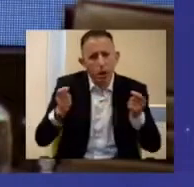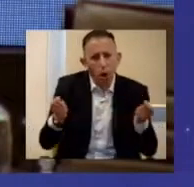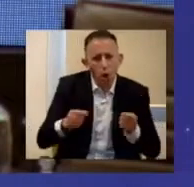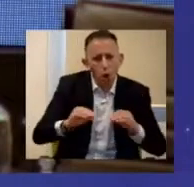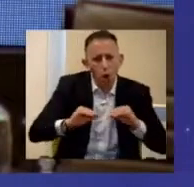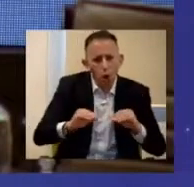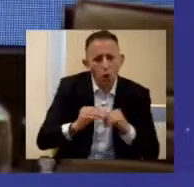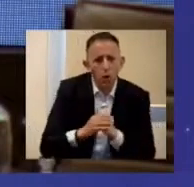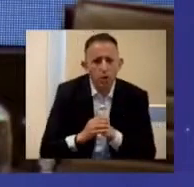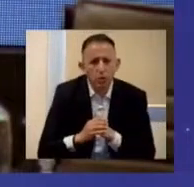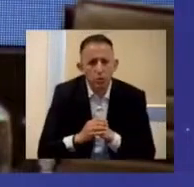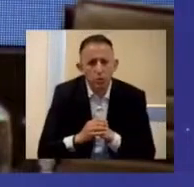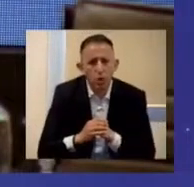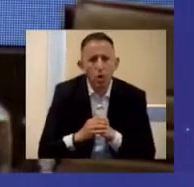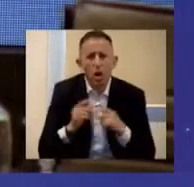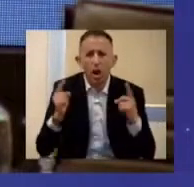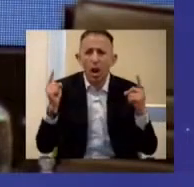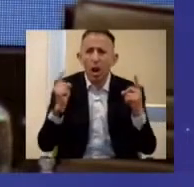technology